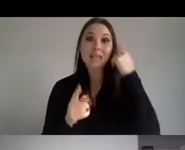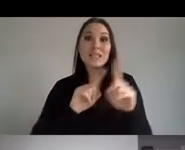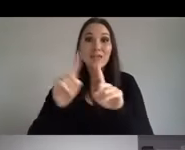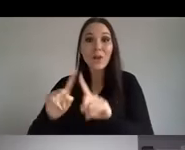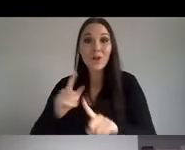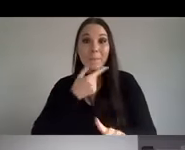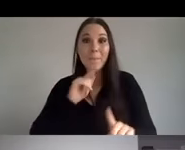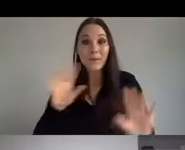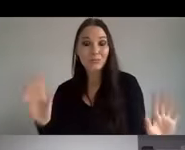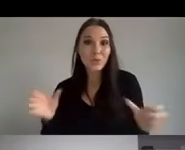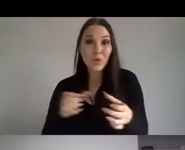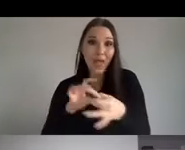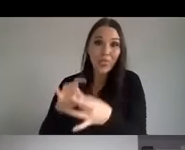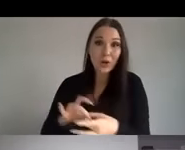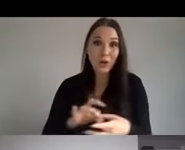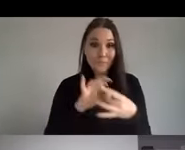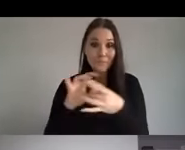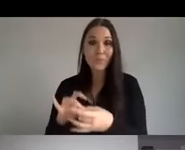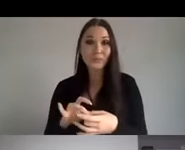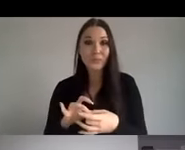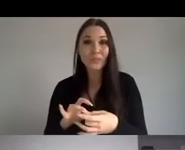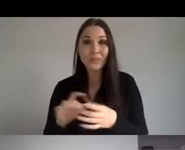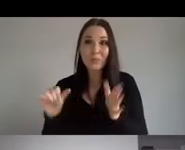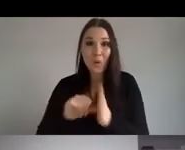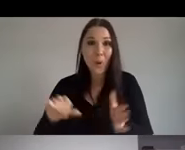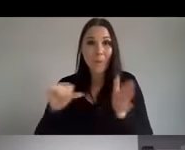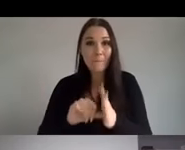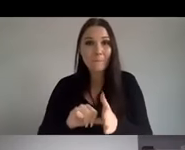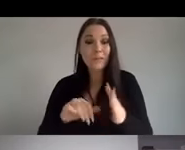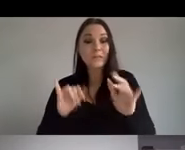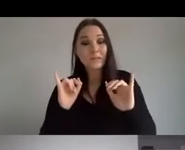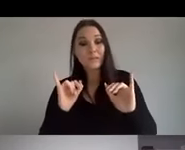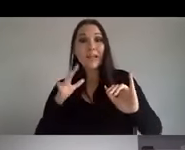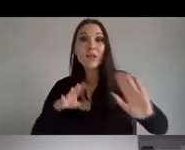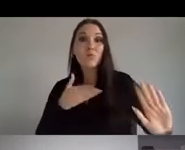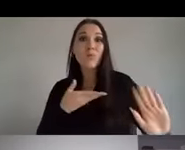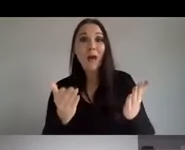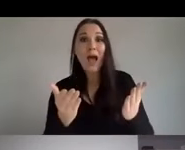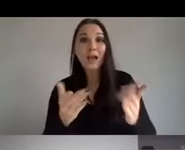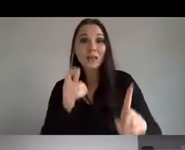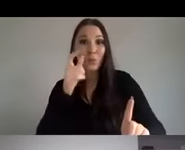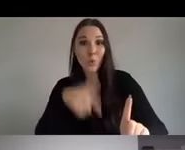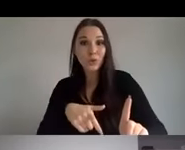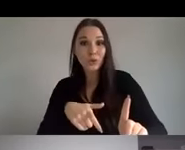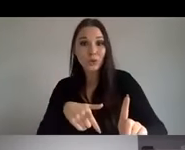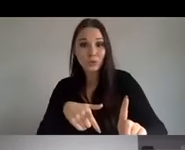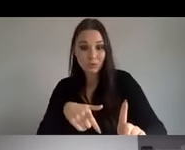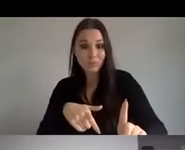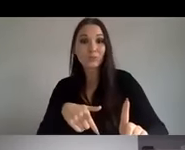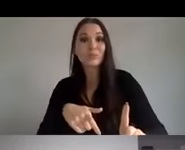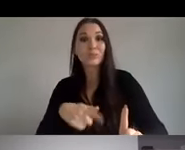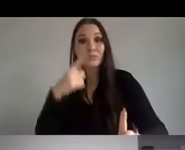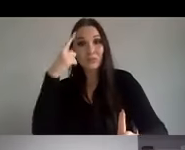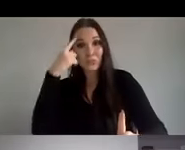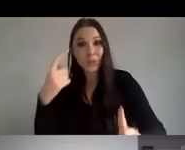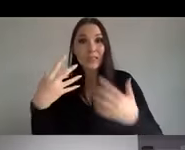together. If it comes to a safety critical thing, then you have to provide someone what state could your